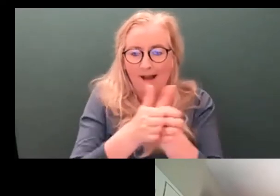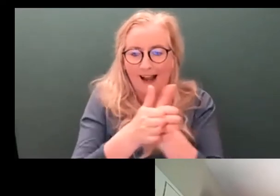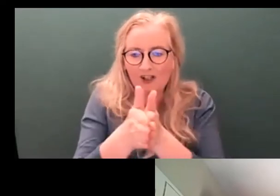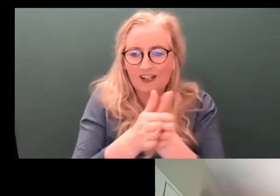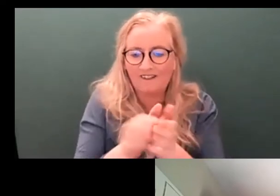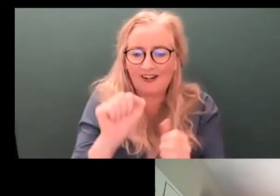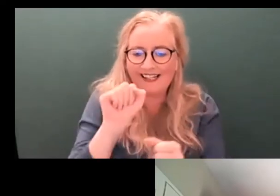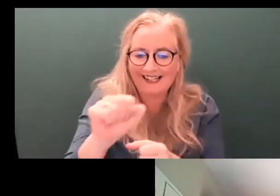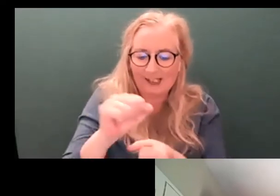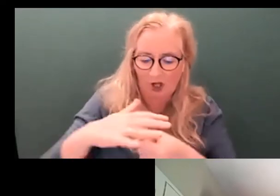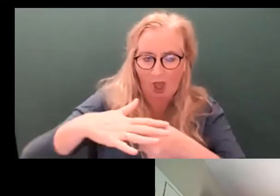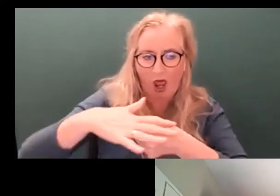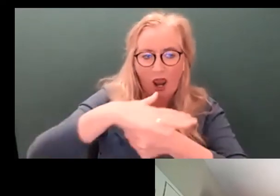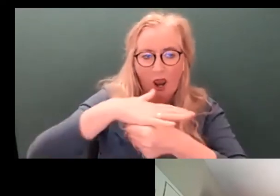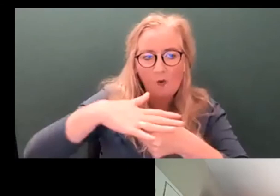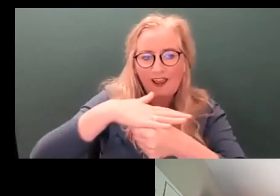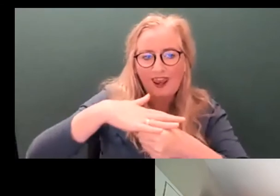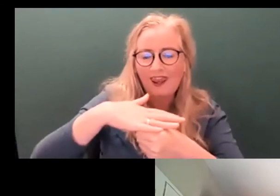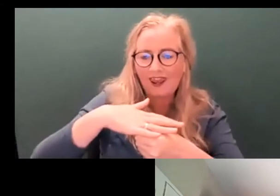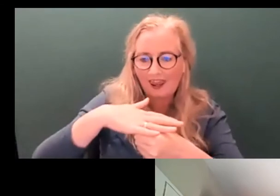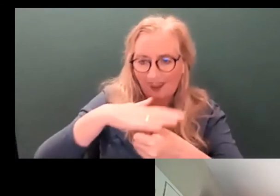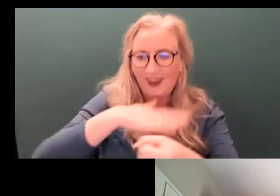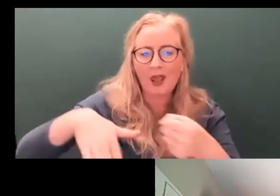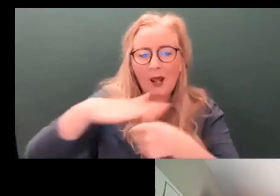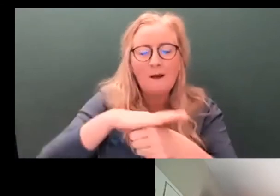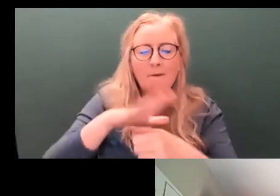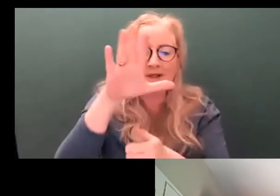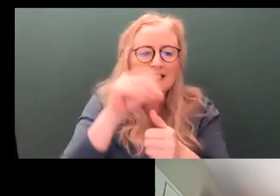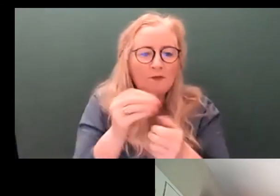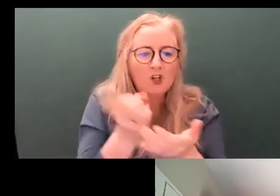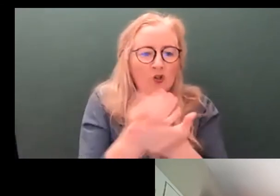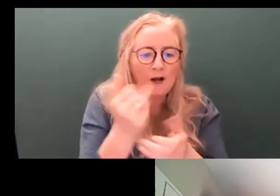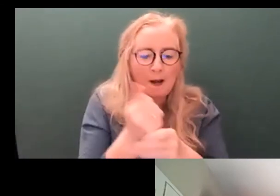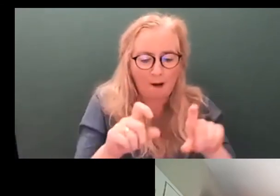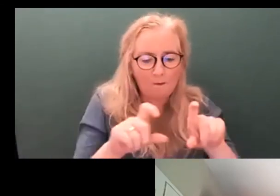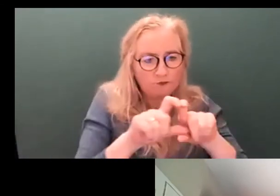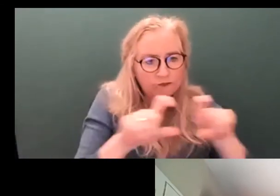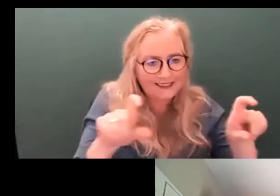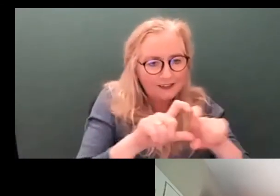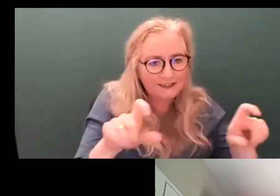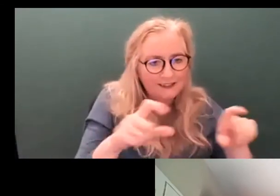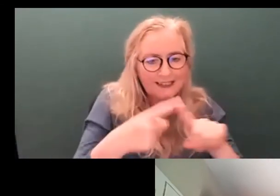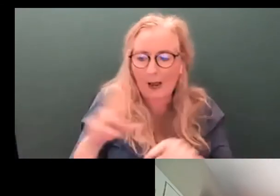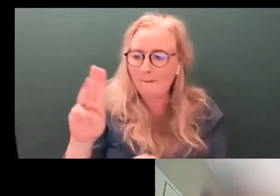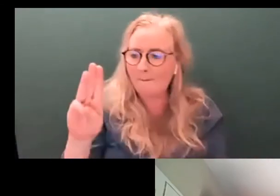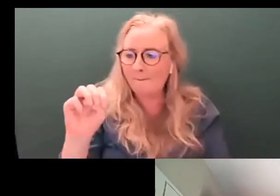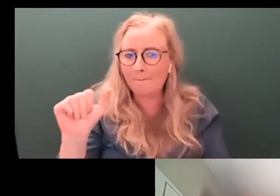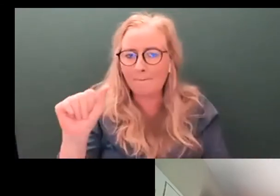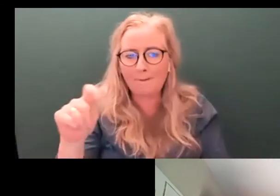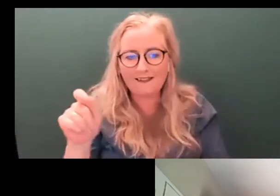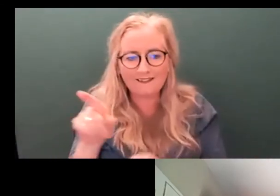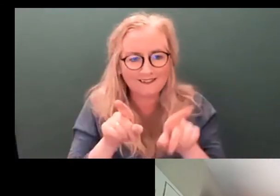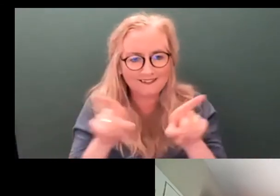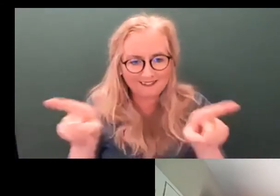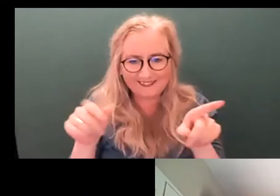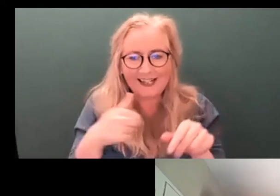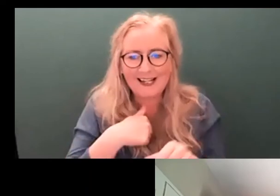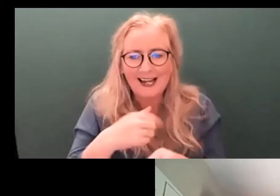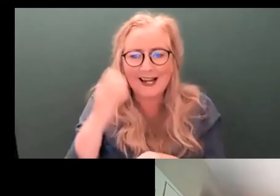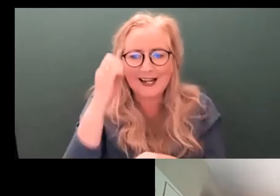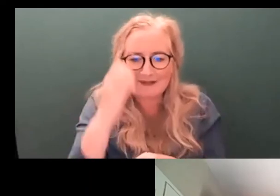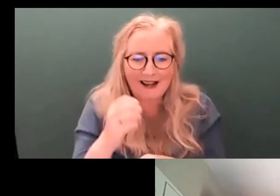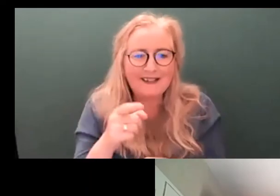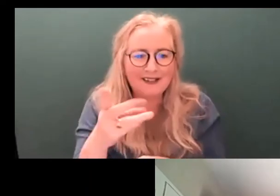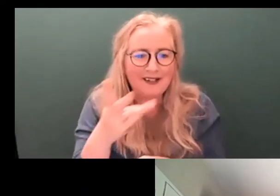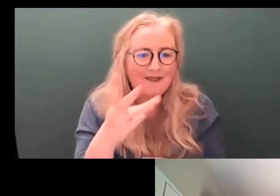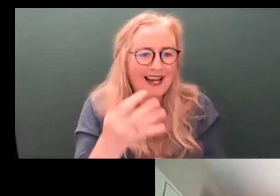his local place, but particularly for the stories about the bricks and the peat. And I suspect that he and Lysanne could probably have